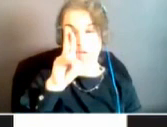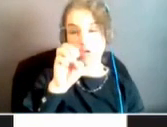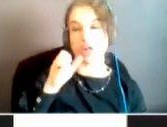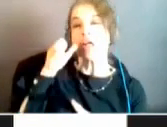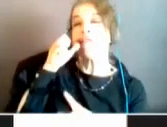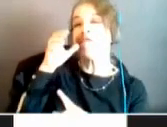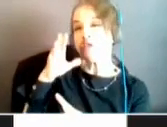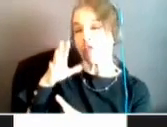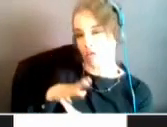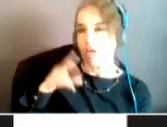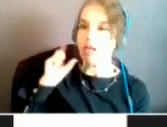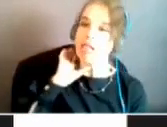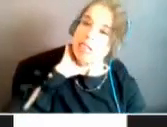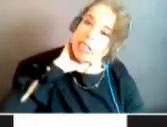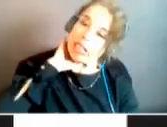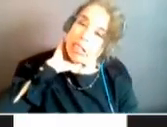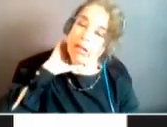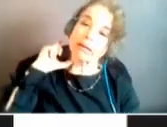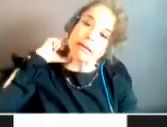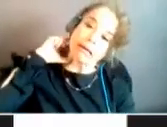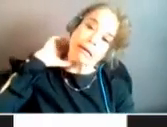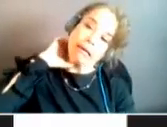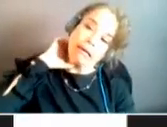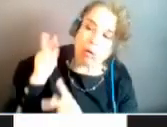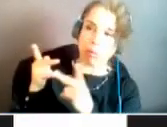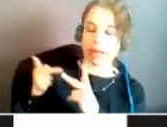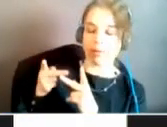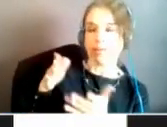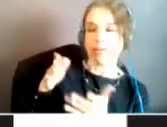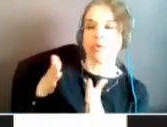females who use hanging or self-poisoning.